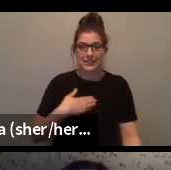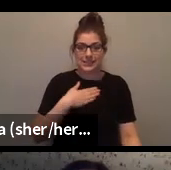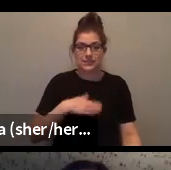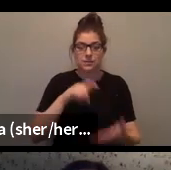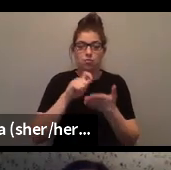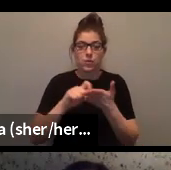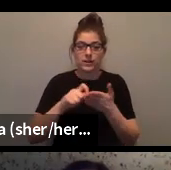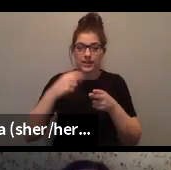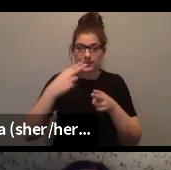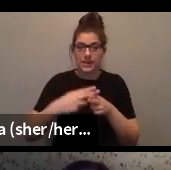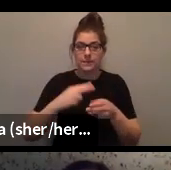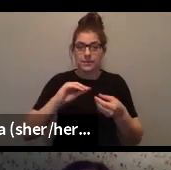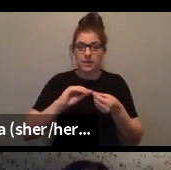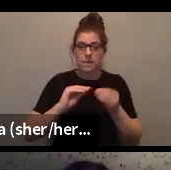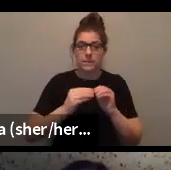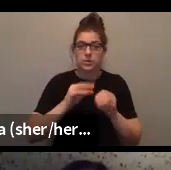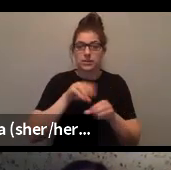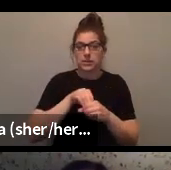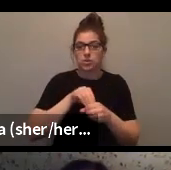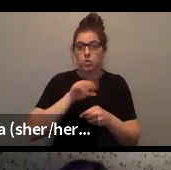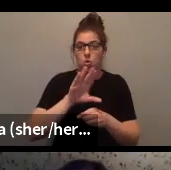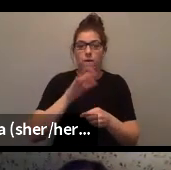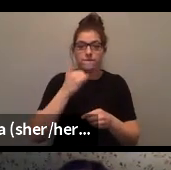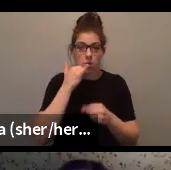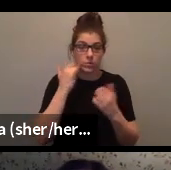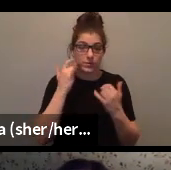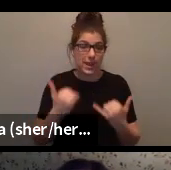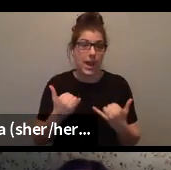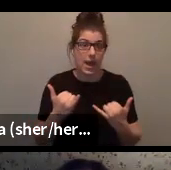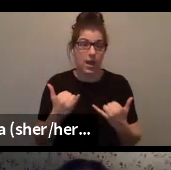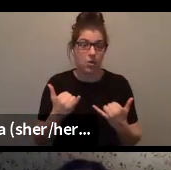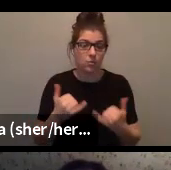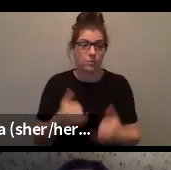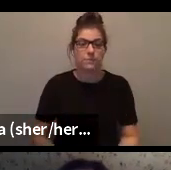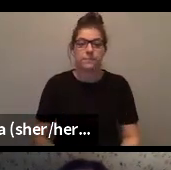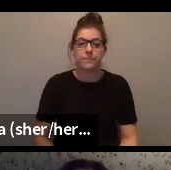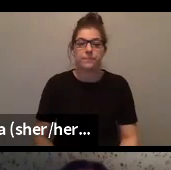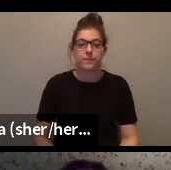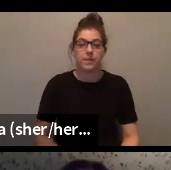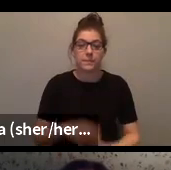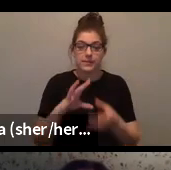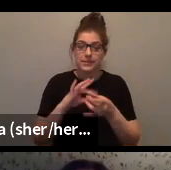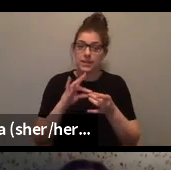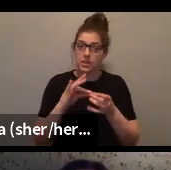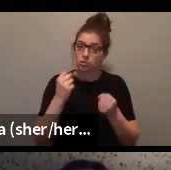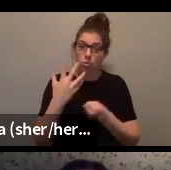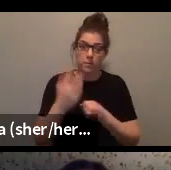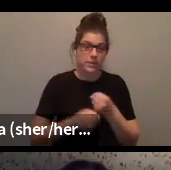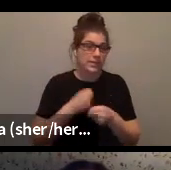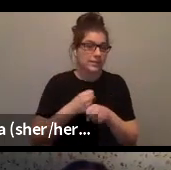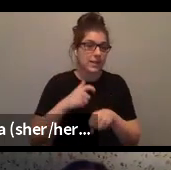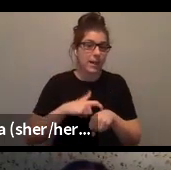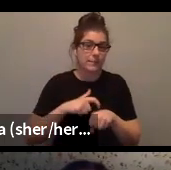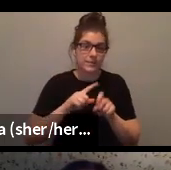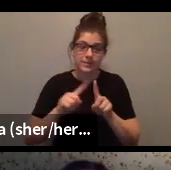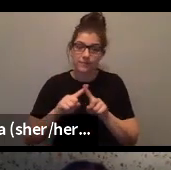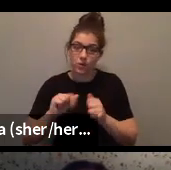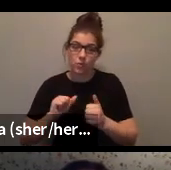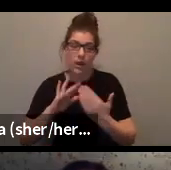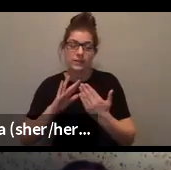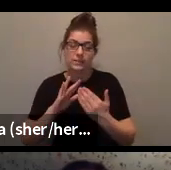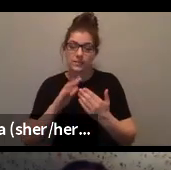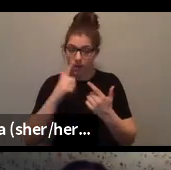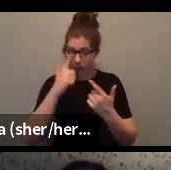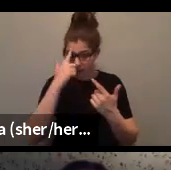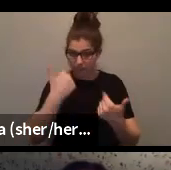down into your devices now, right? As has been said so many times in so many different ways, it's up to